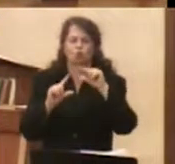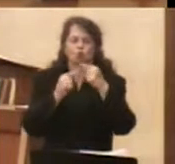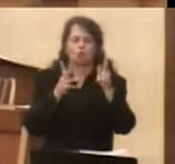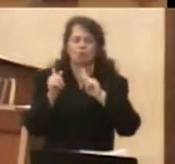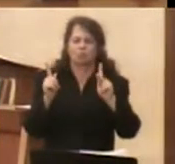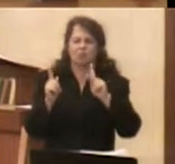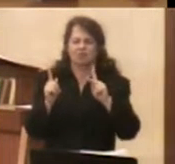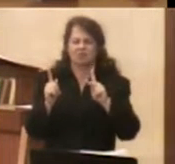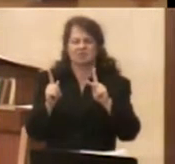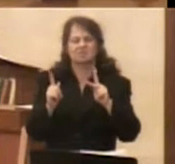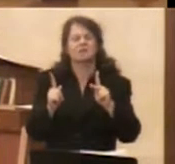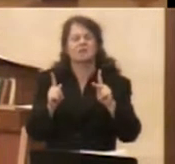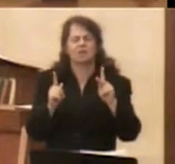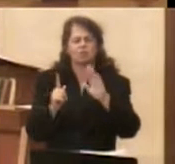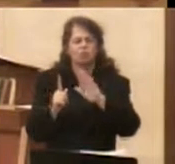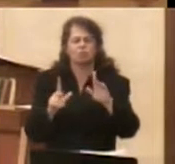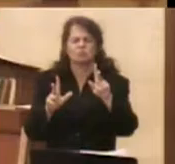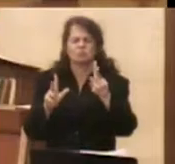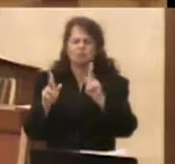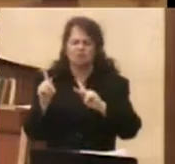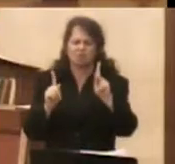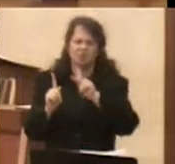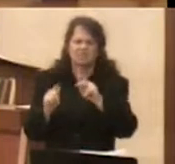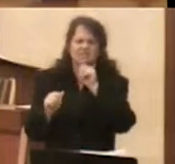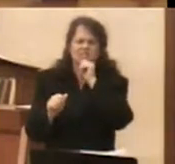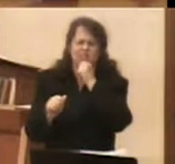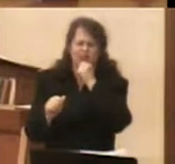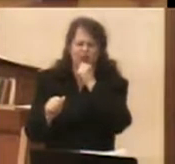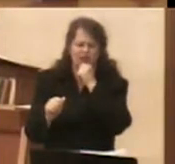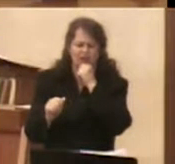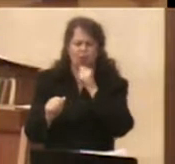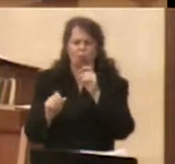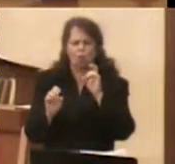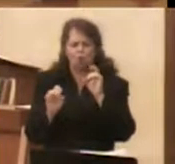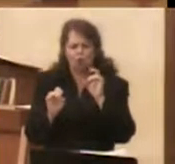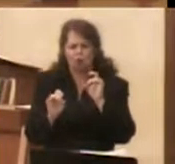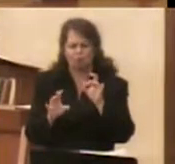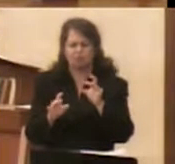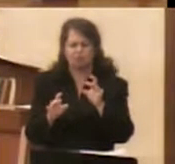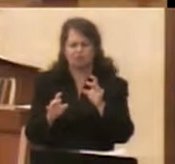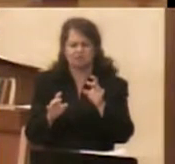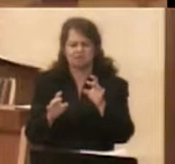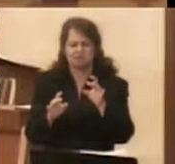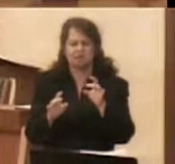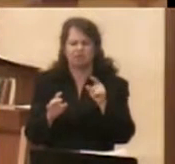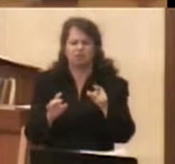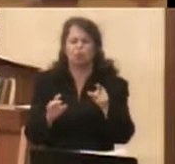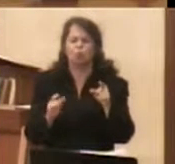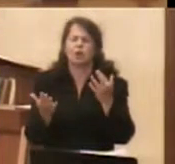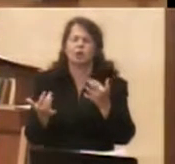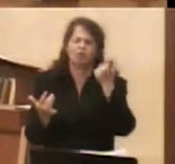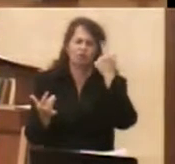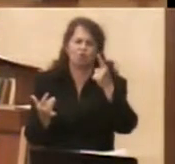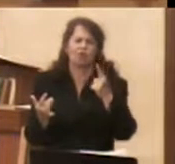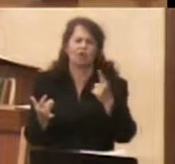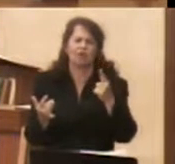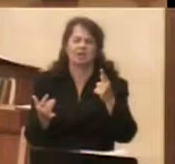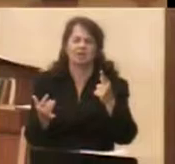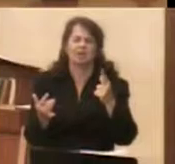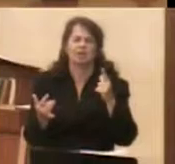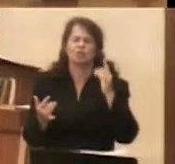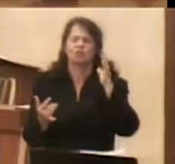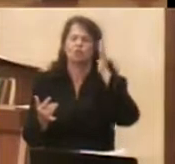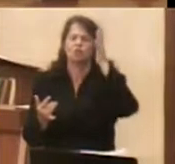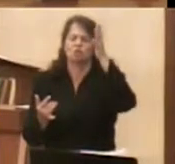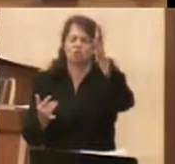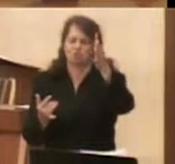persecution of some great kind, and they are looking for imminent blessing to come. So this apocalyptic